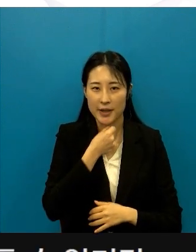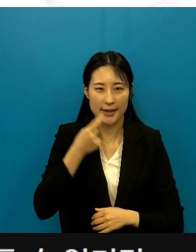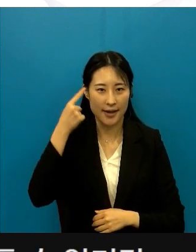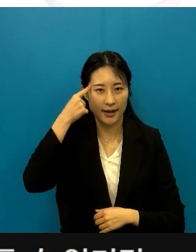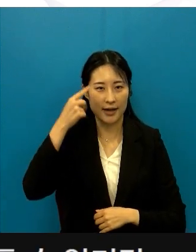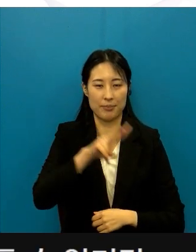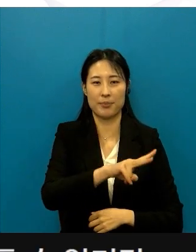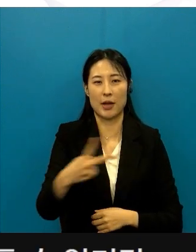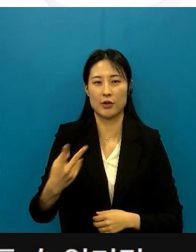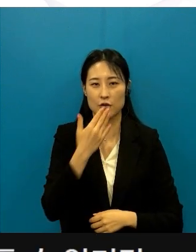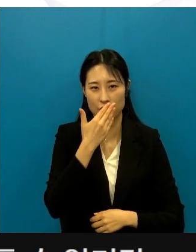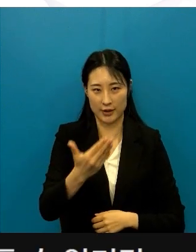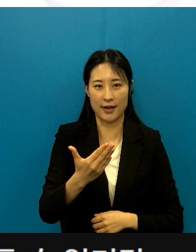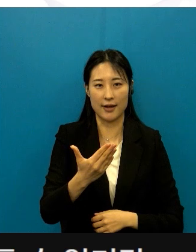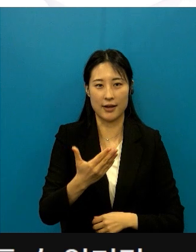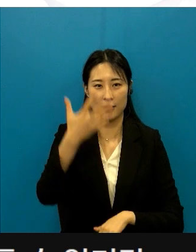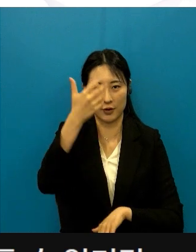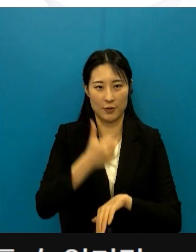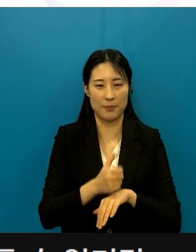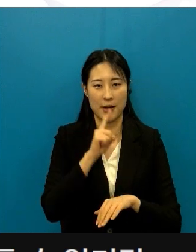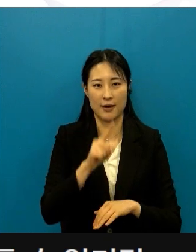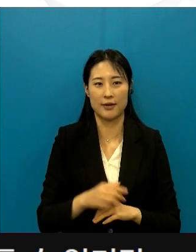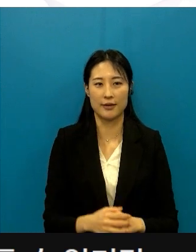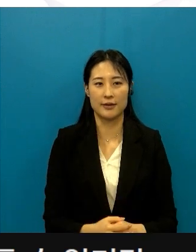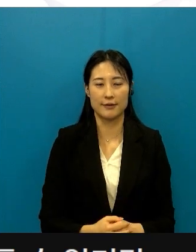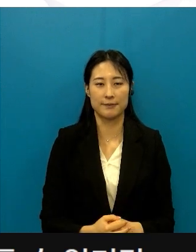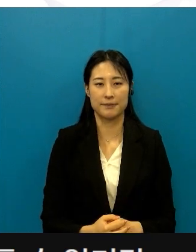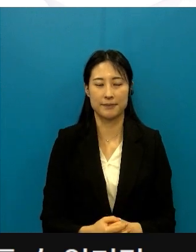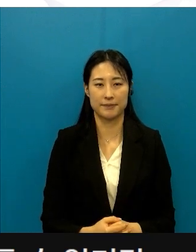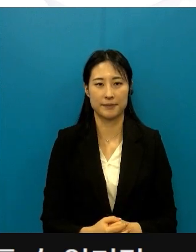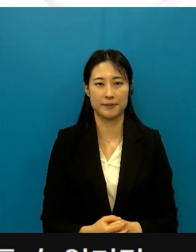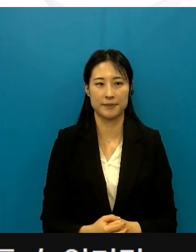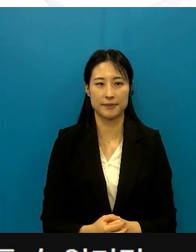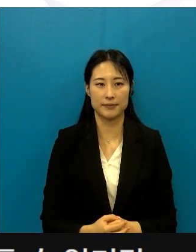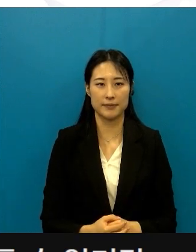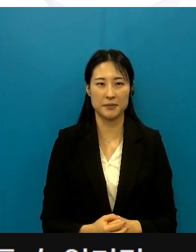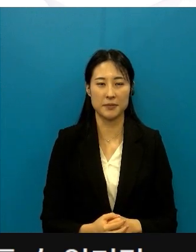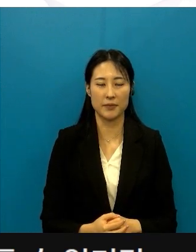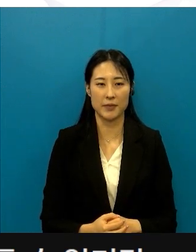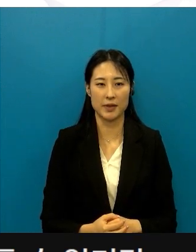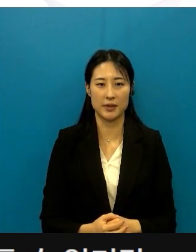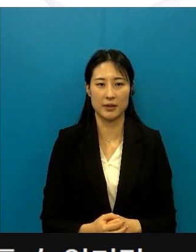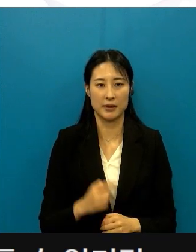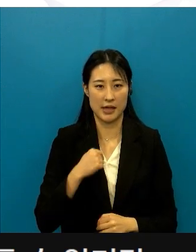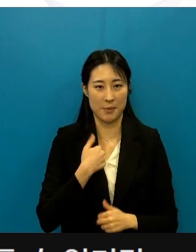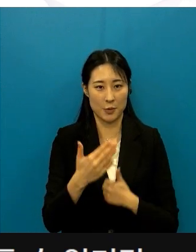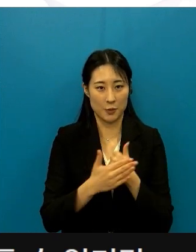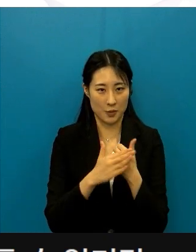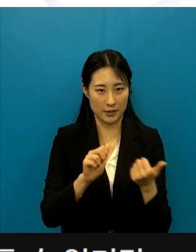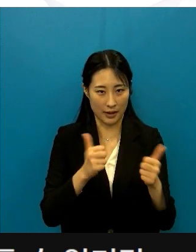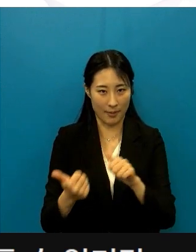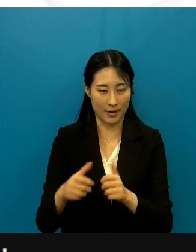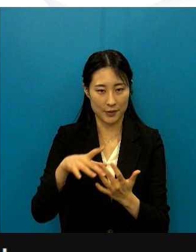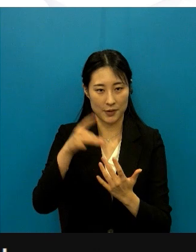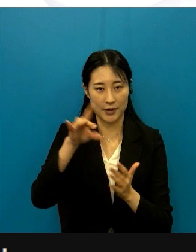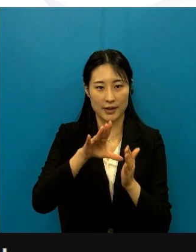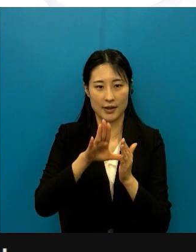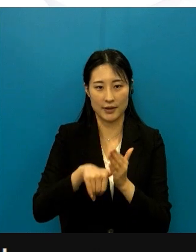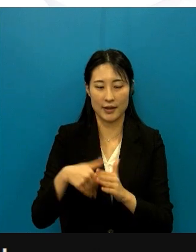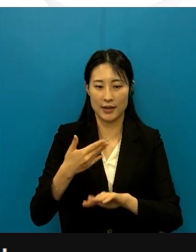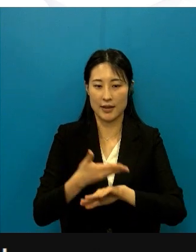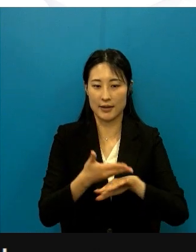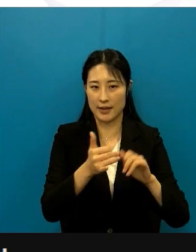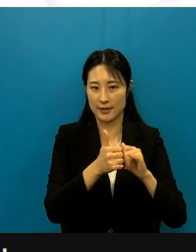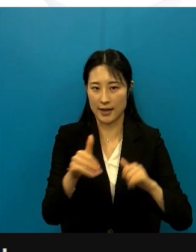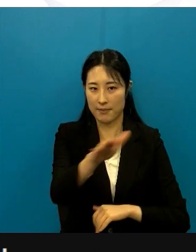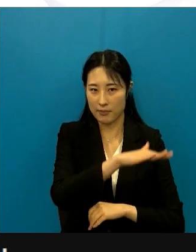person wish to opt for VAD out of concern for others. It means that